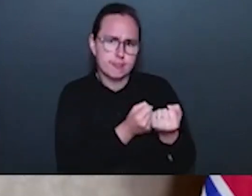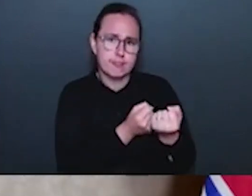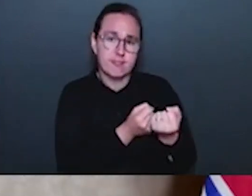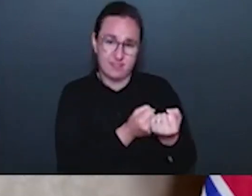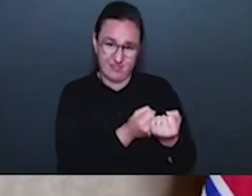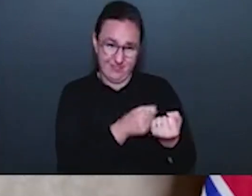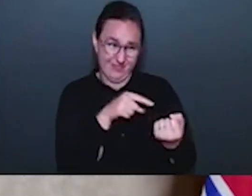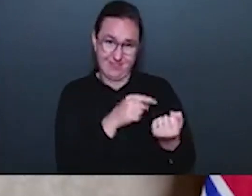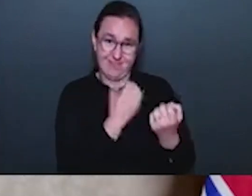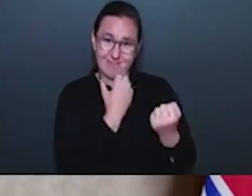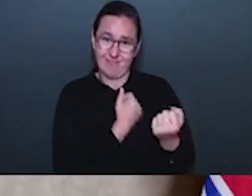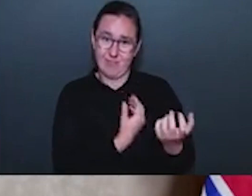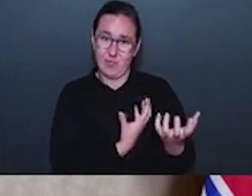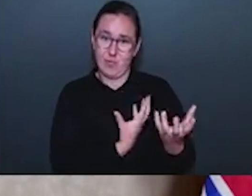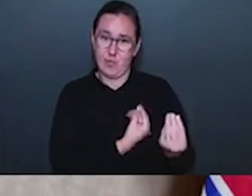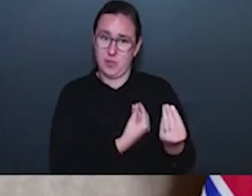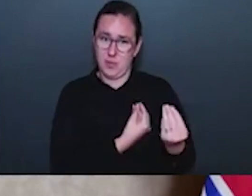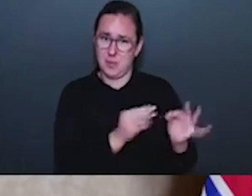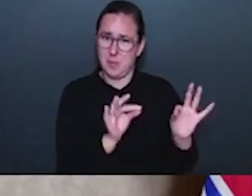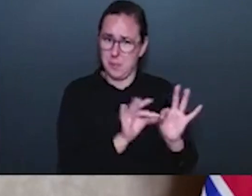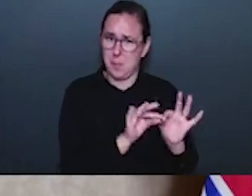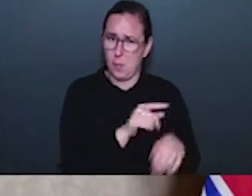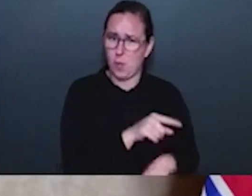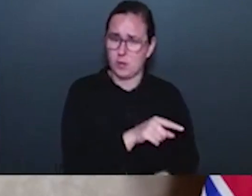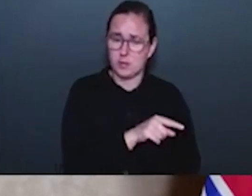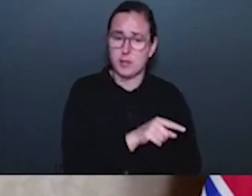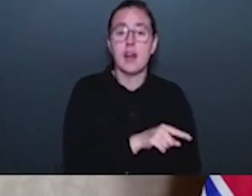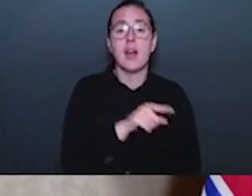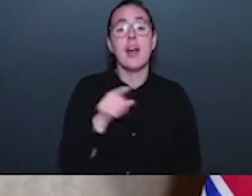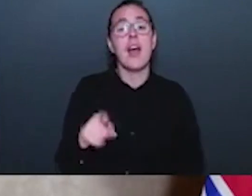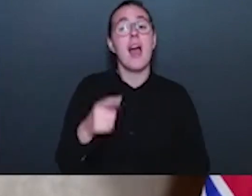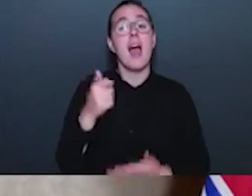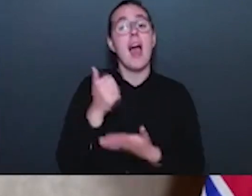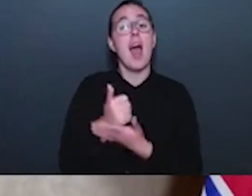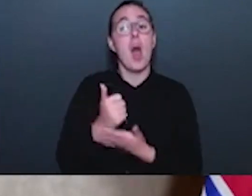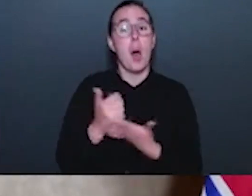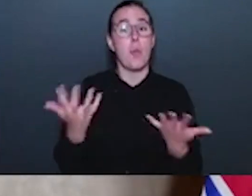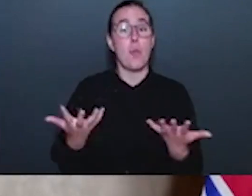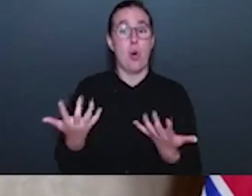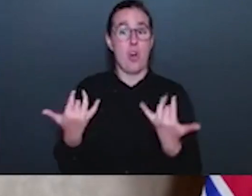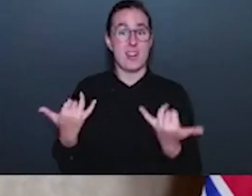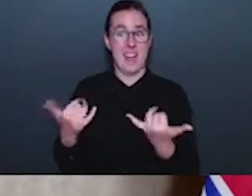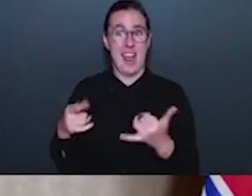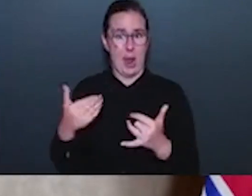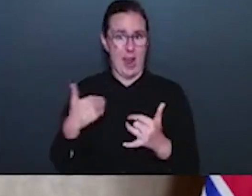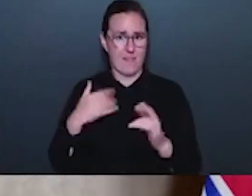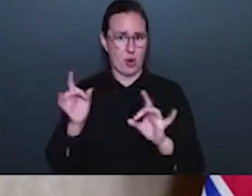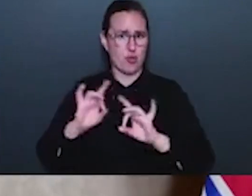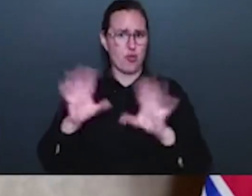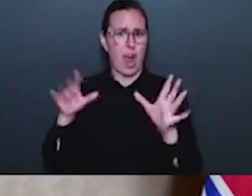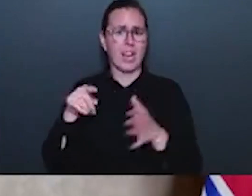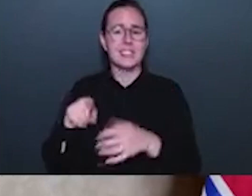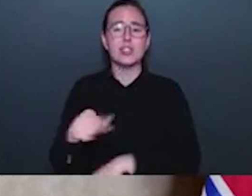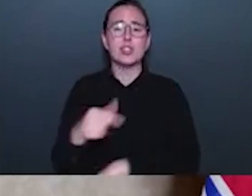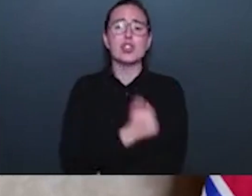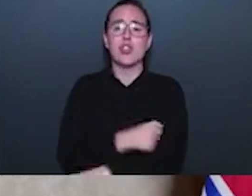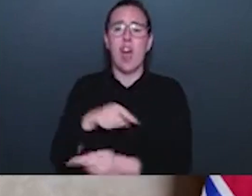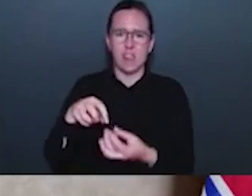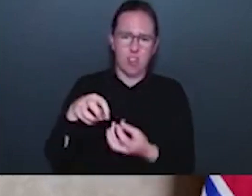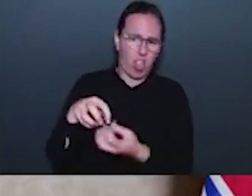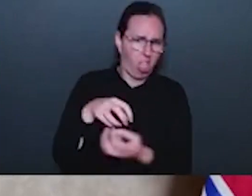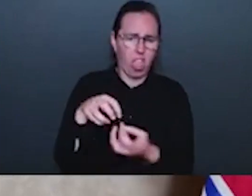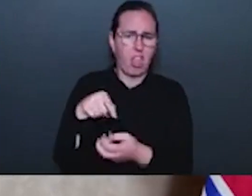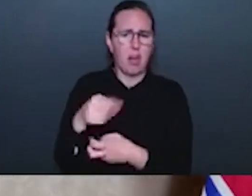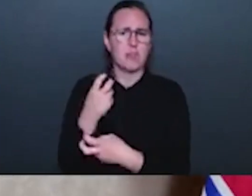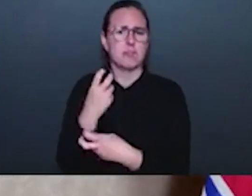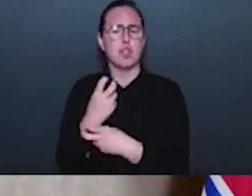that prevents so many people from reaching out for life-saving supports. Because substance use is a public health matter,